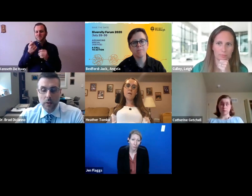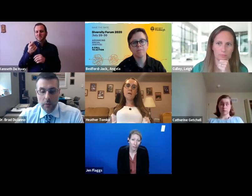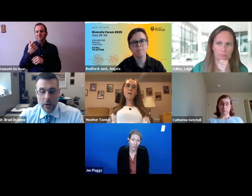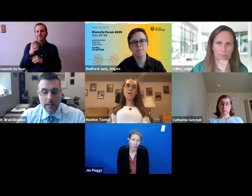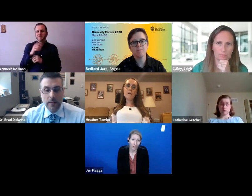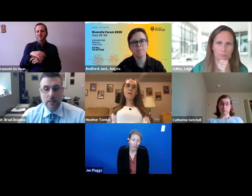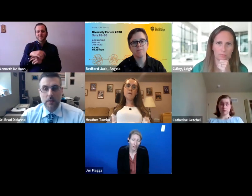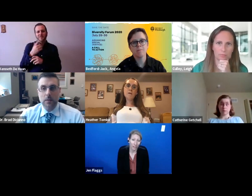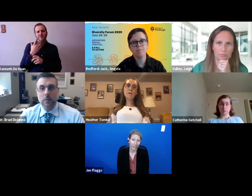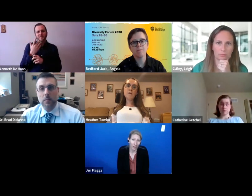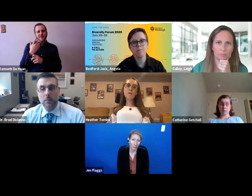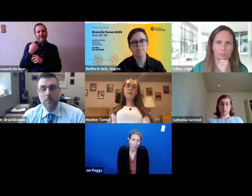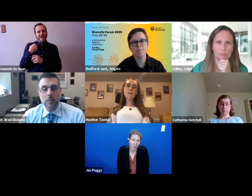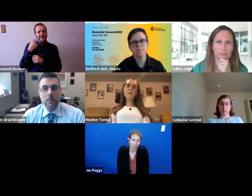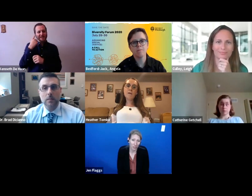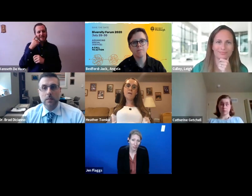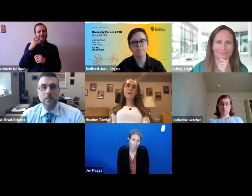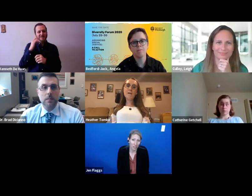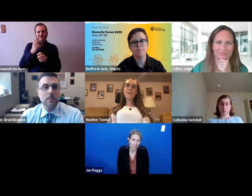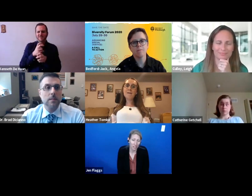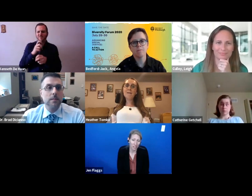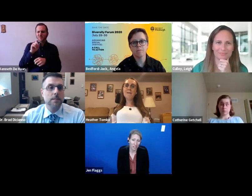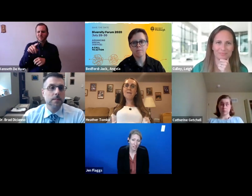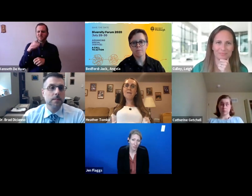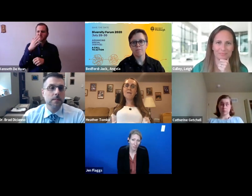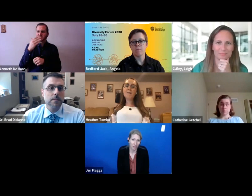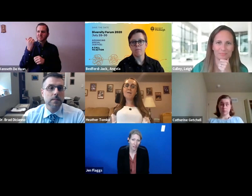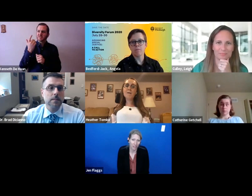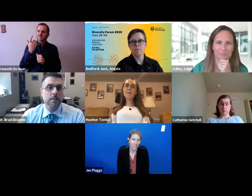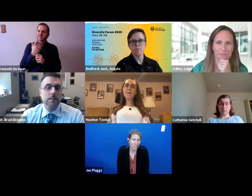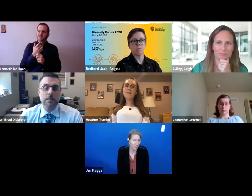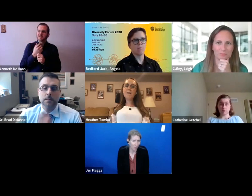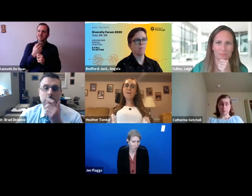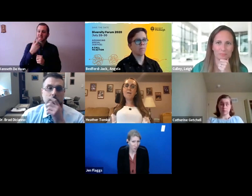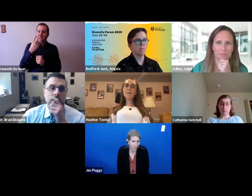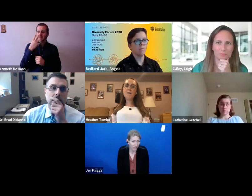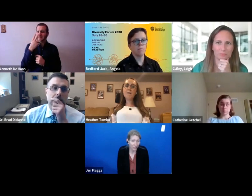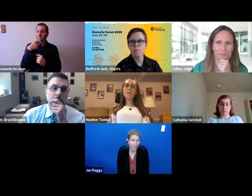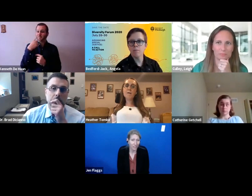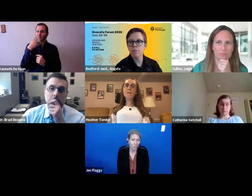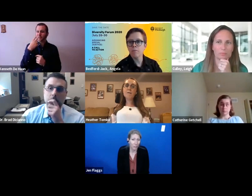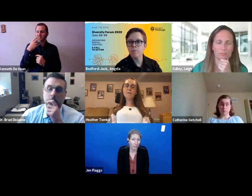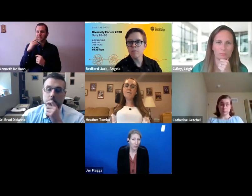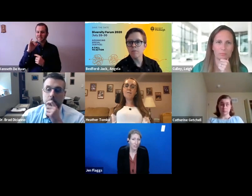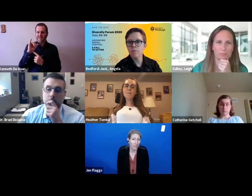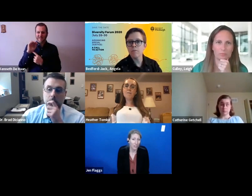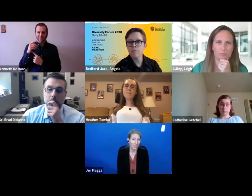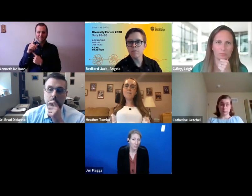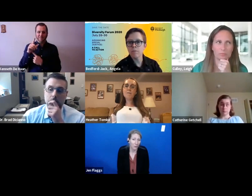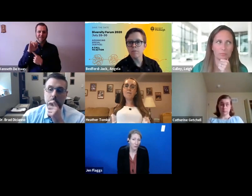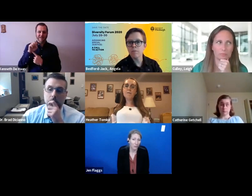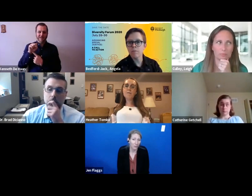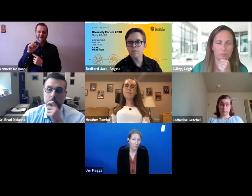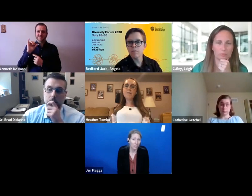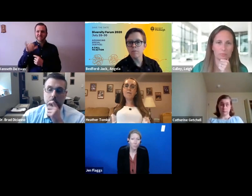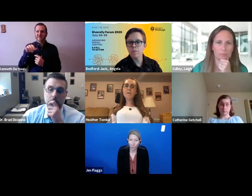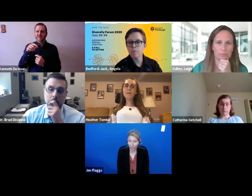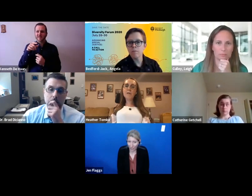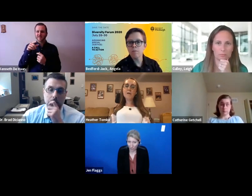So this is I think I already mentioned this a little bit. This is Kenneth, but it's a tough question because, you know,